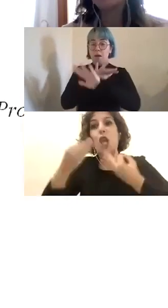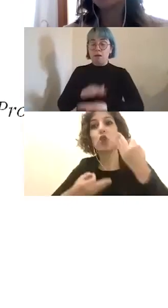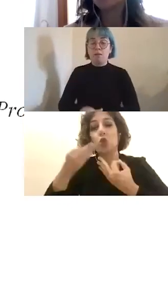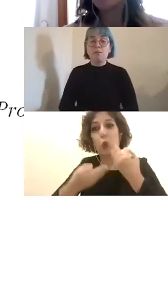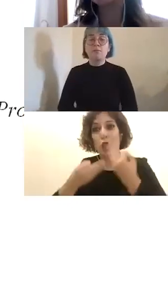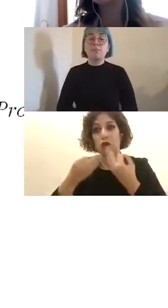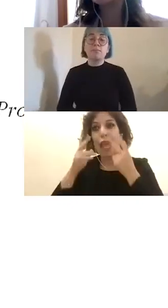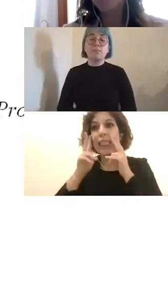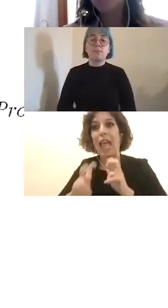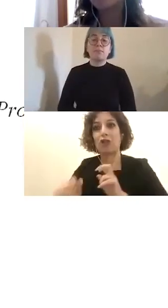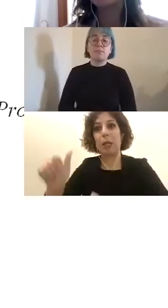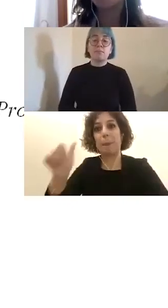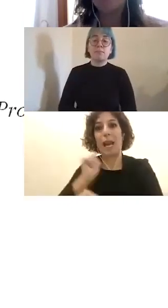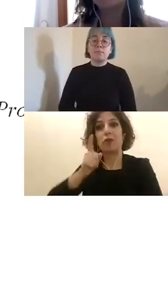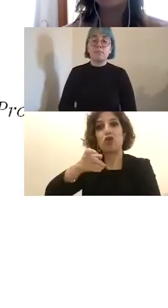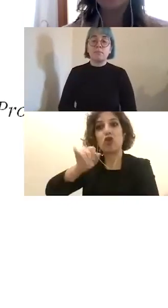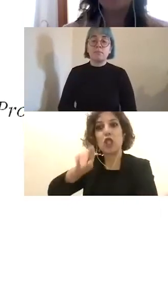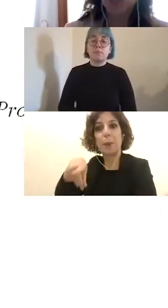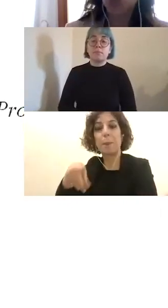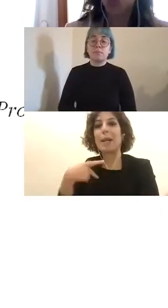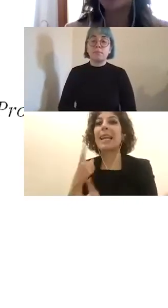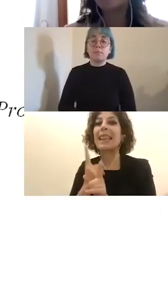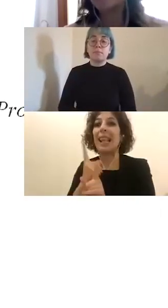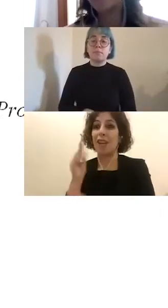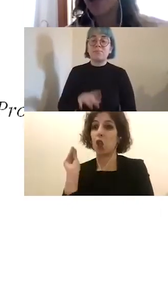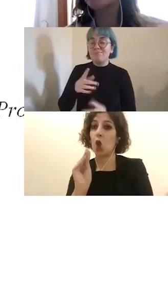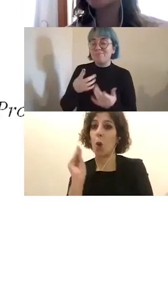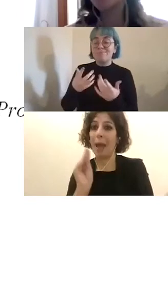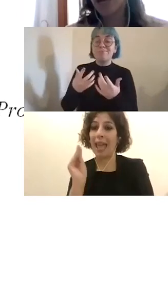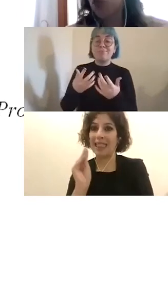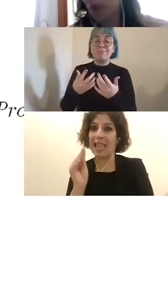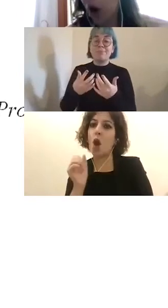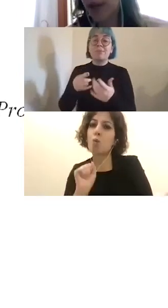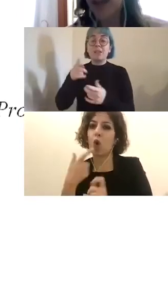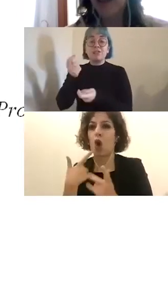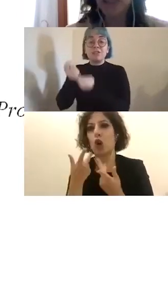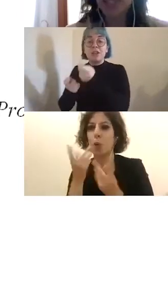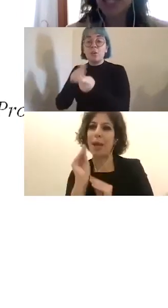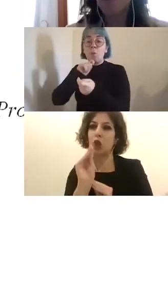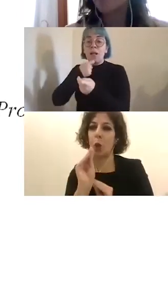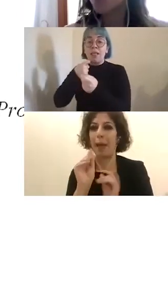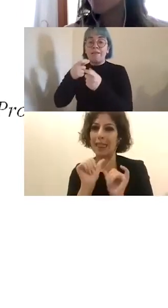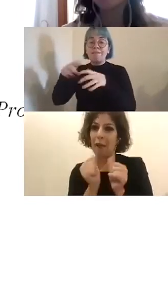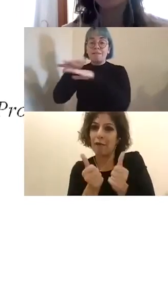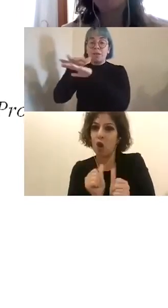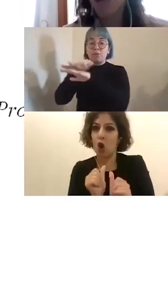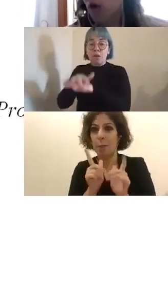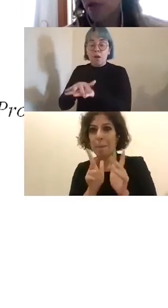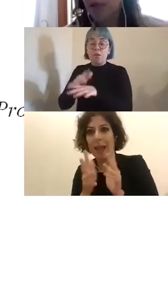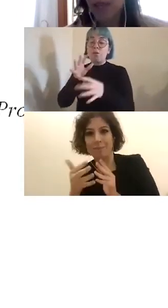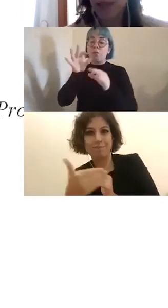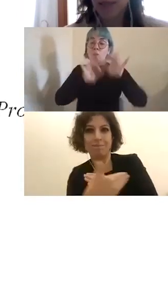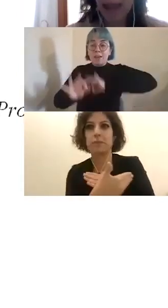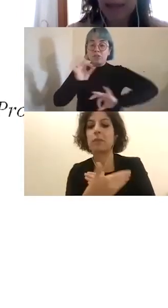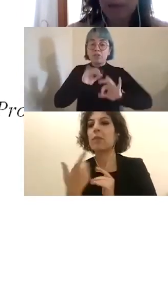that is the preliminary inquiry judgment, who will filter the questions to